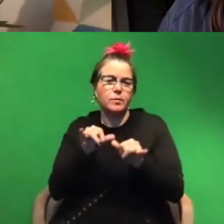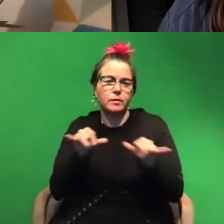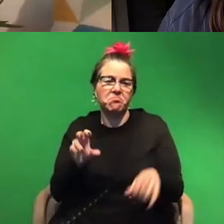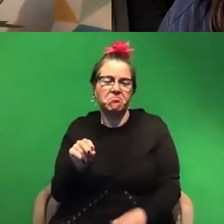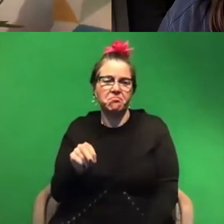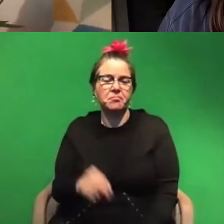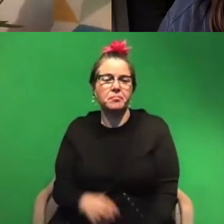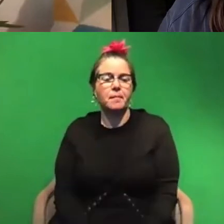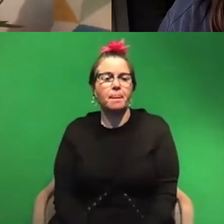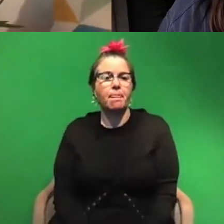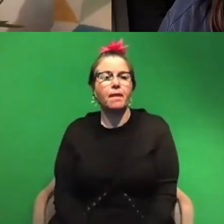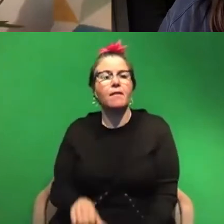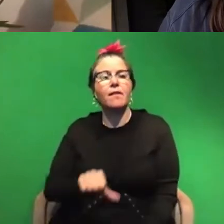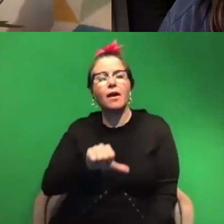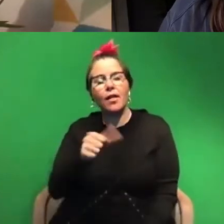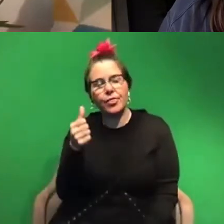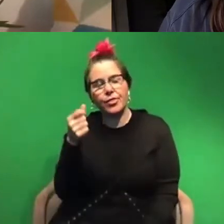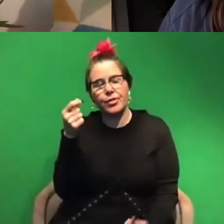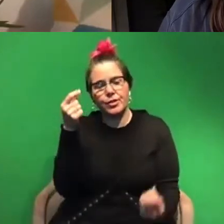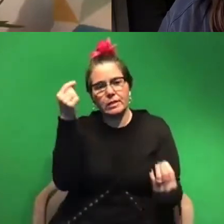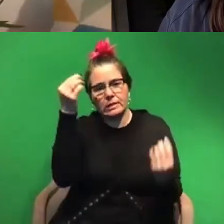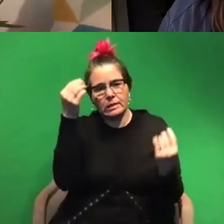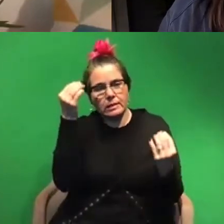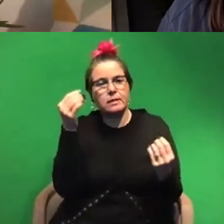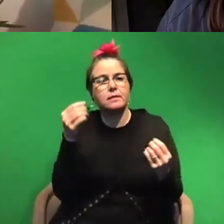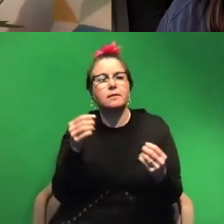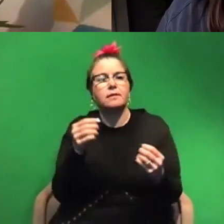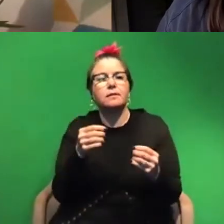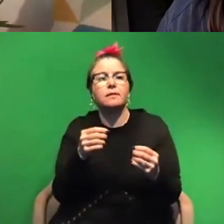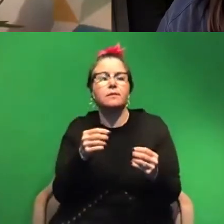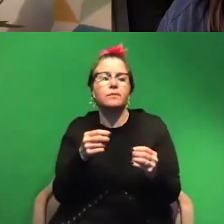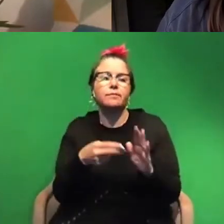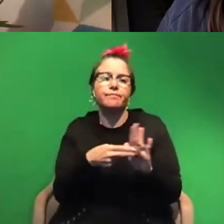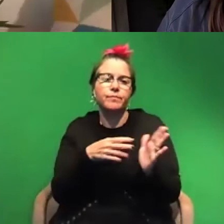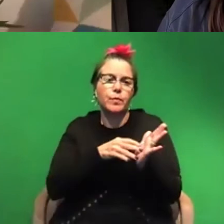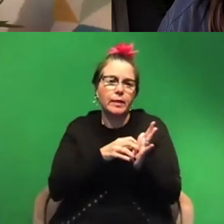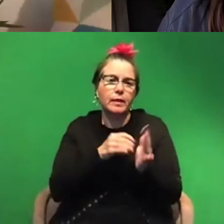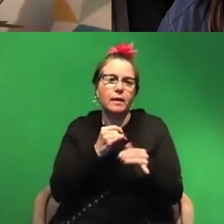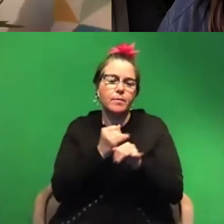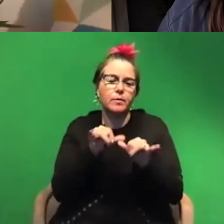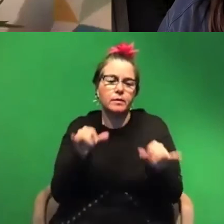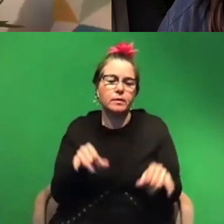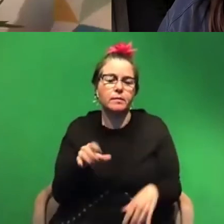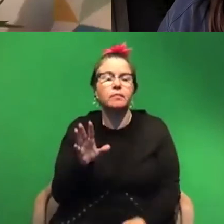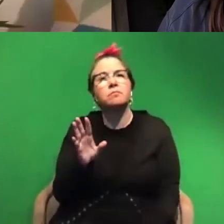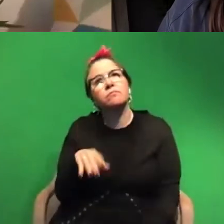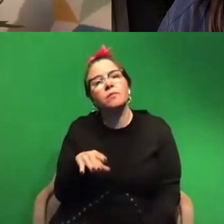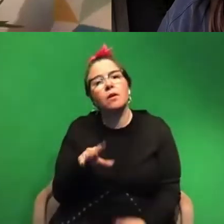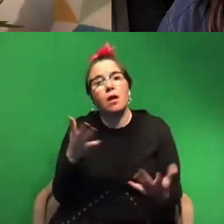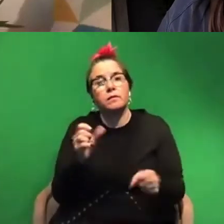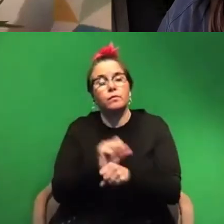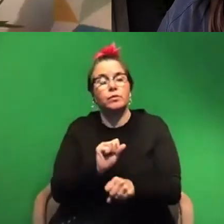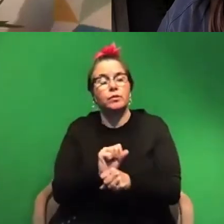There are other factors that may be considered weakening of our immune system. So there is a lot of work going on